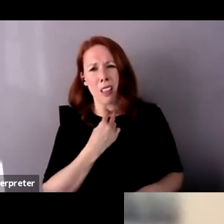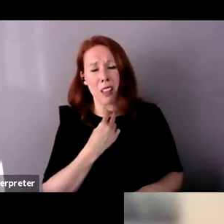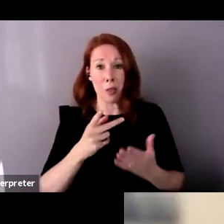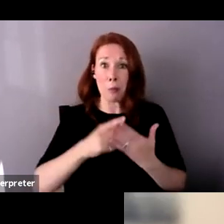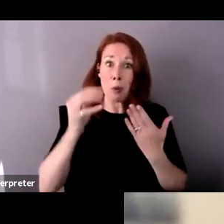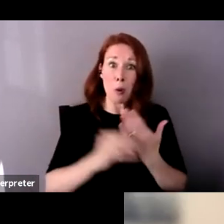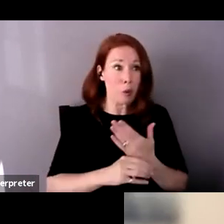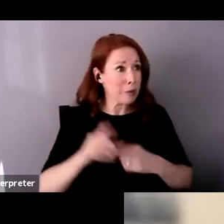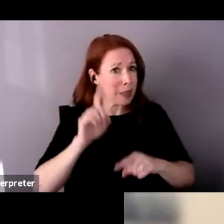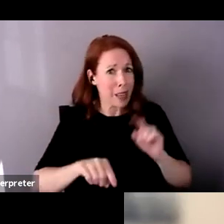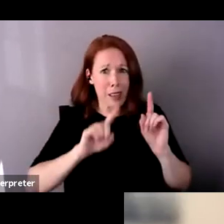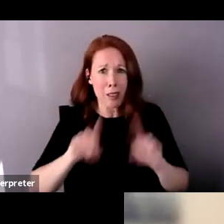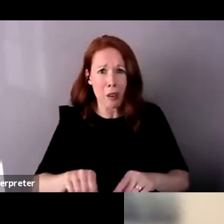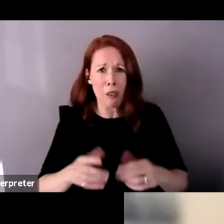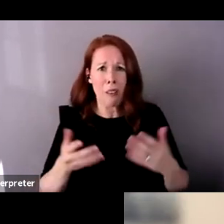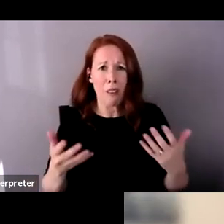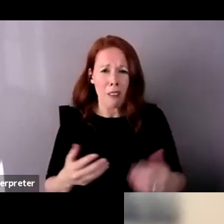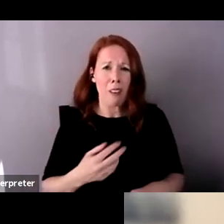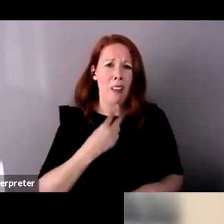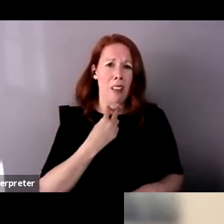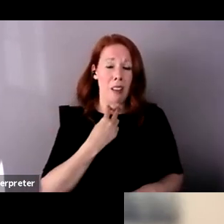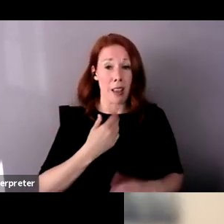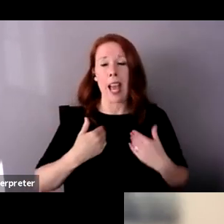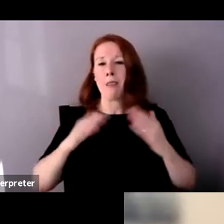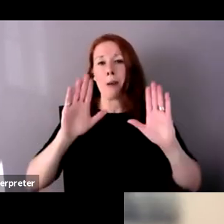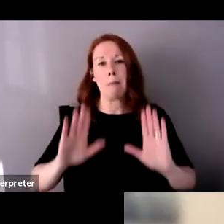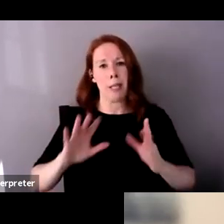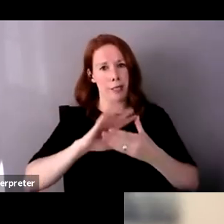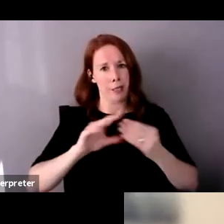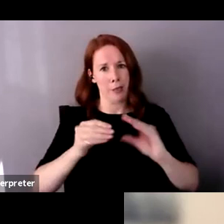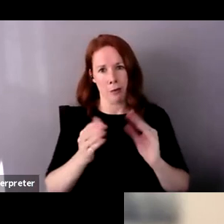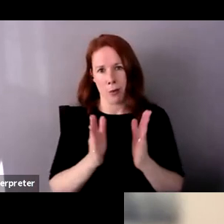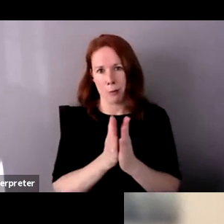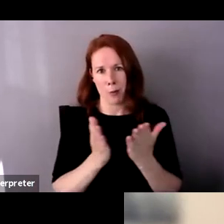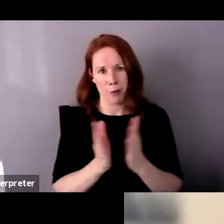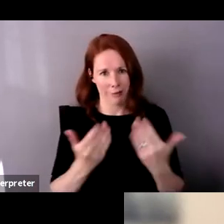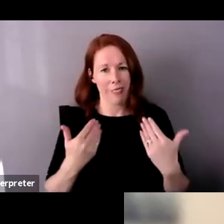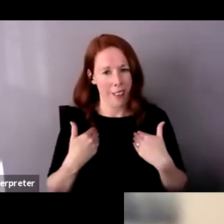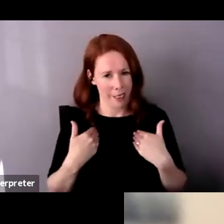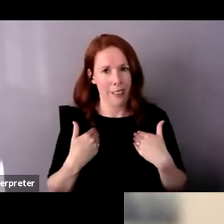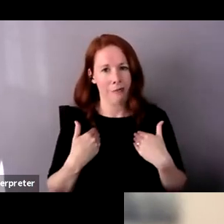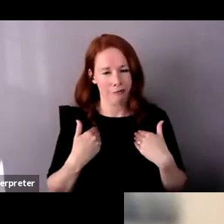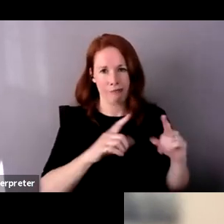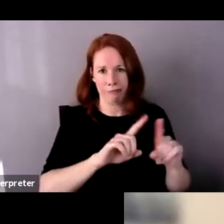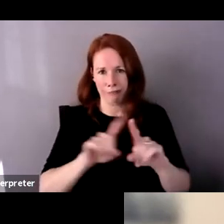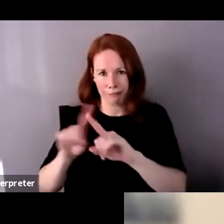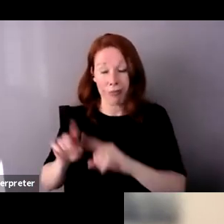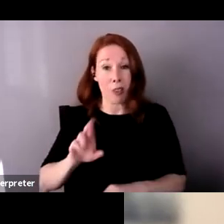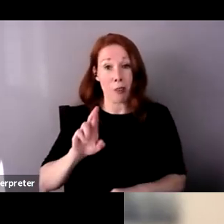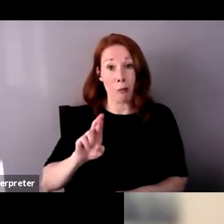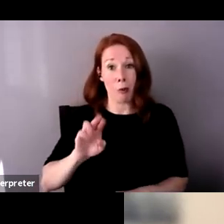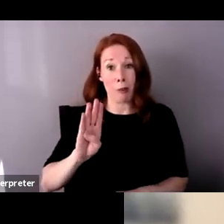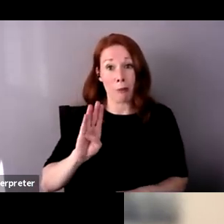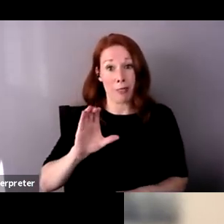programs. And yeah, there's some amazing ones out there if you look for them. But yeah, Royal BC Museum, I